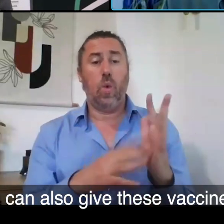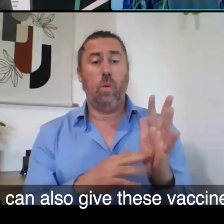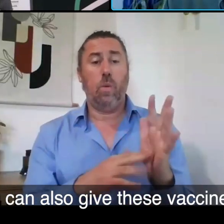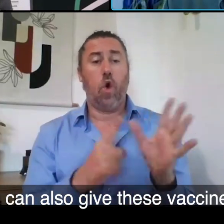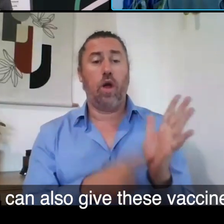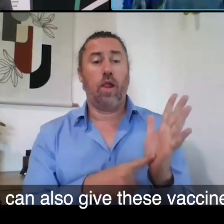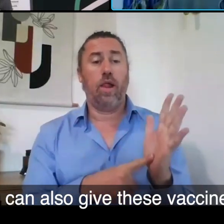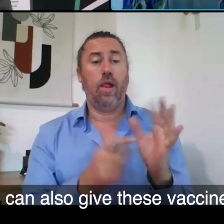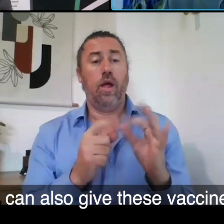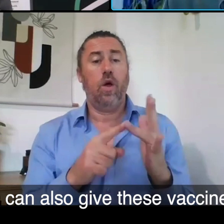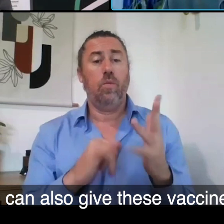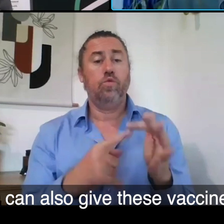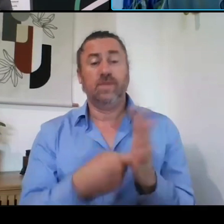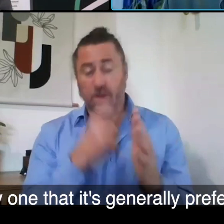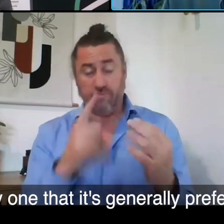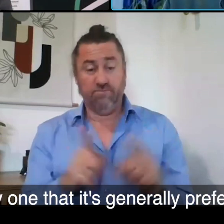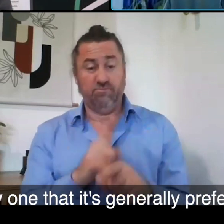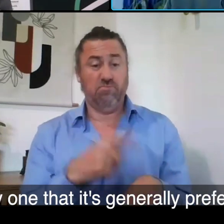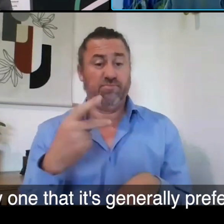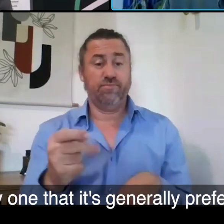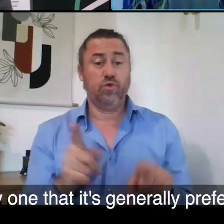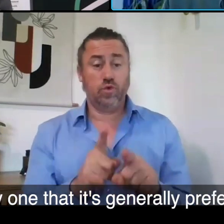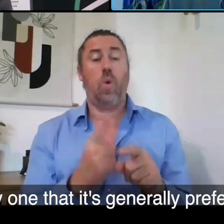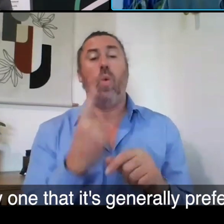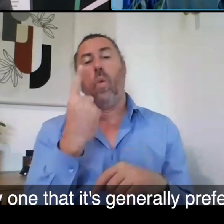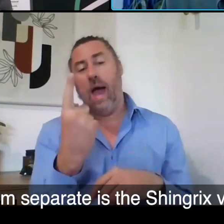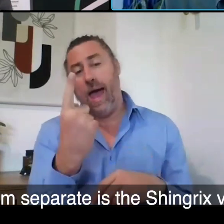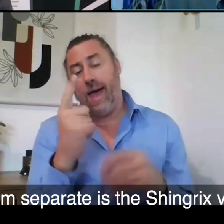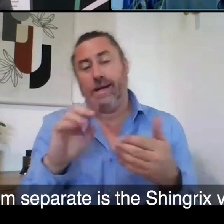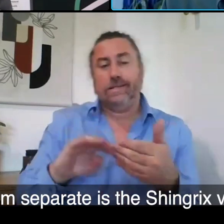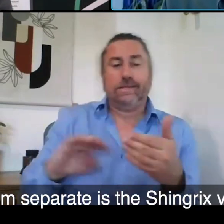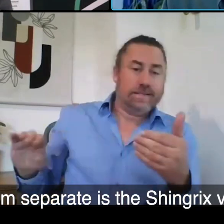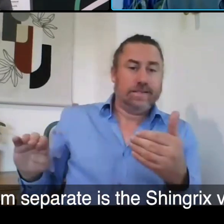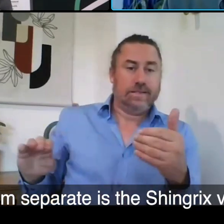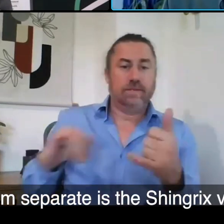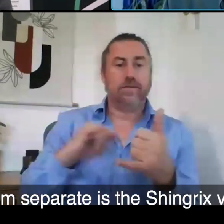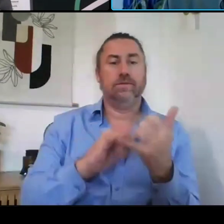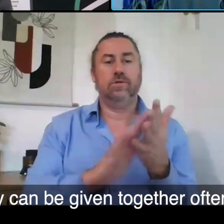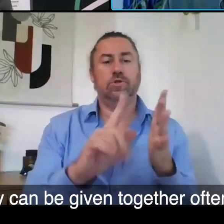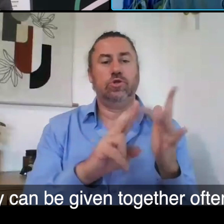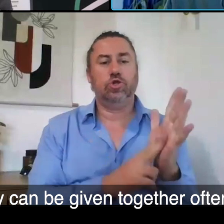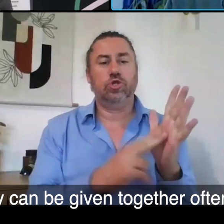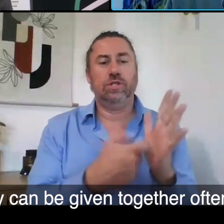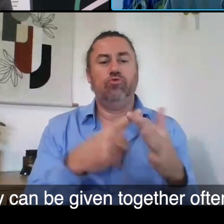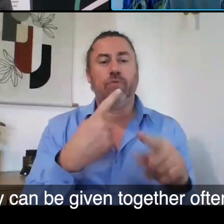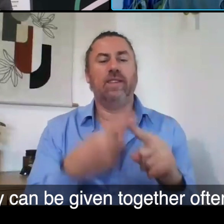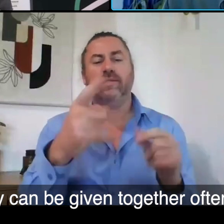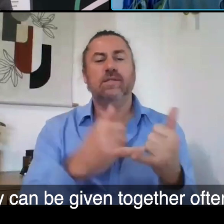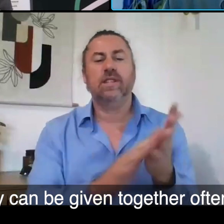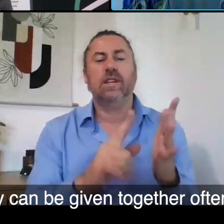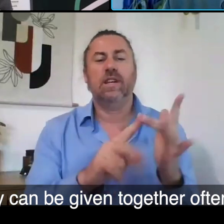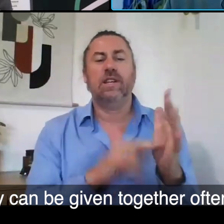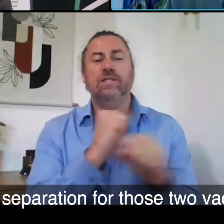give these vaccines all together. The only one that's generally preferable to give them separate is the Shingrix vaccine. Whilst they can be given